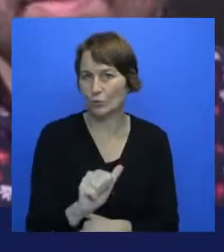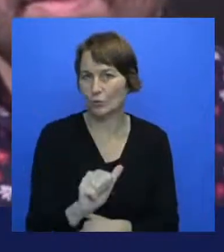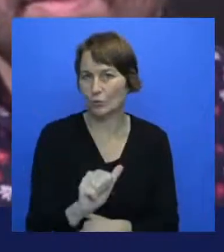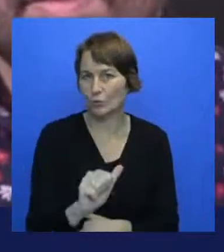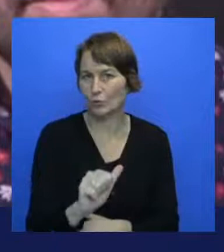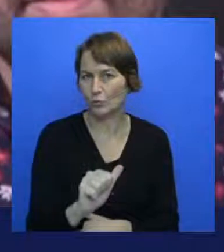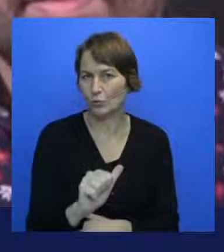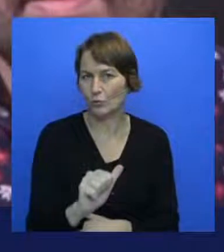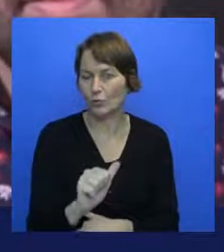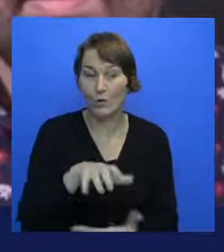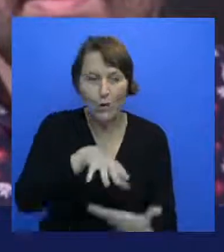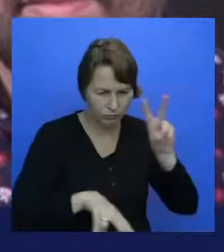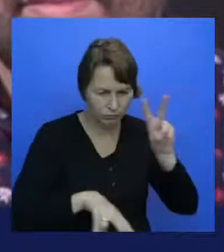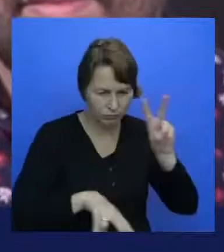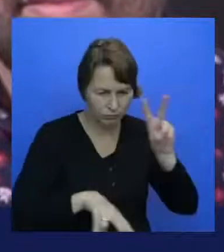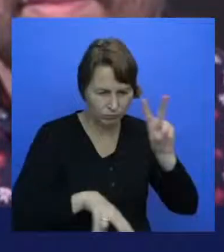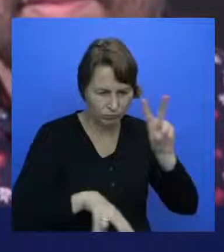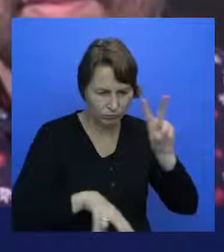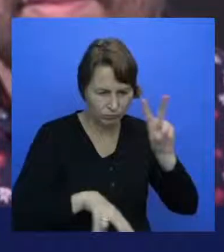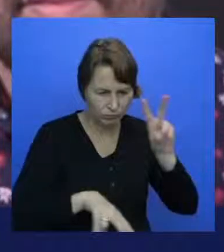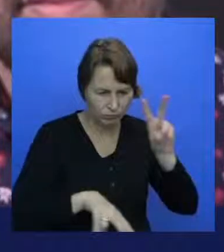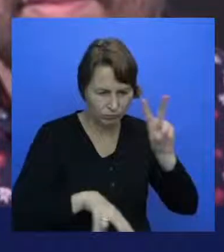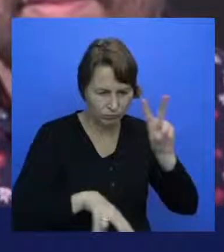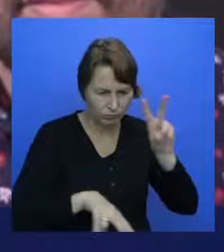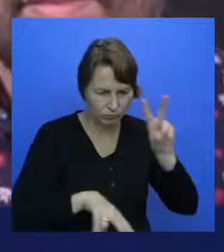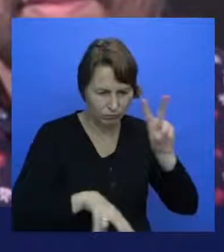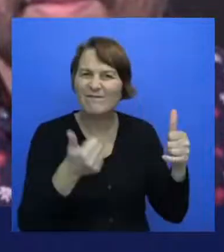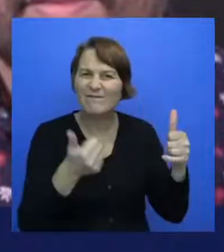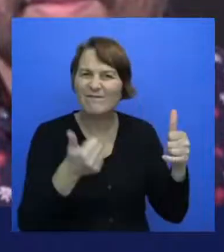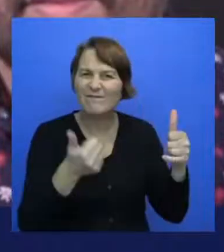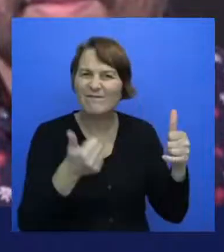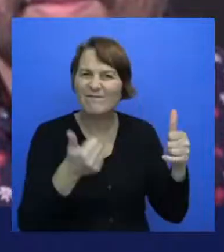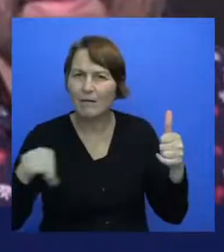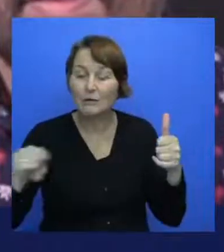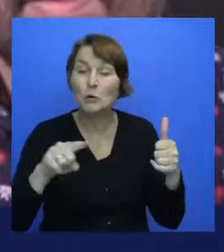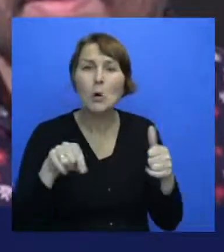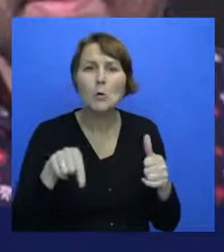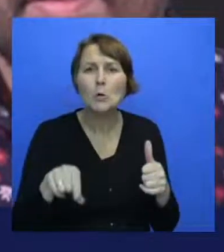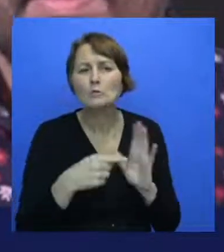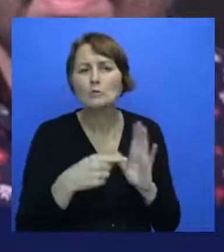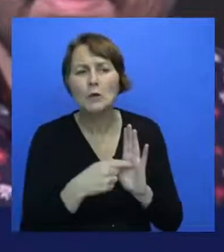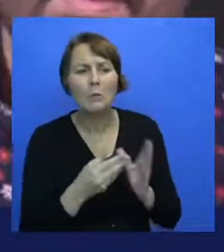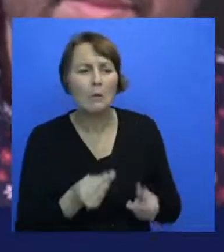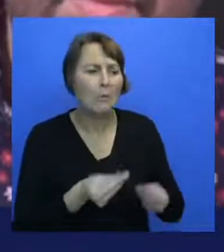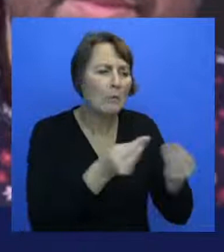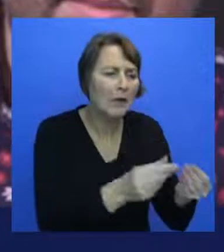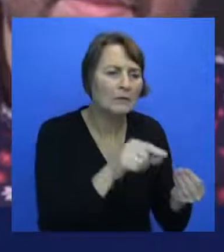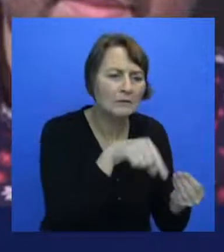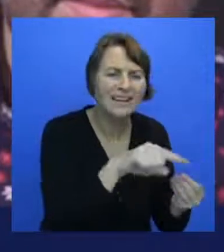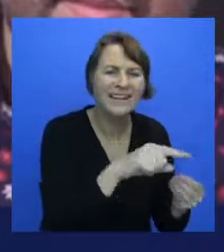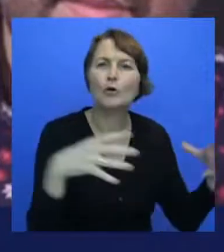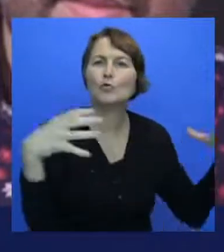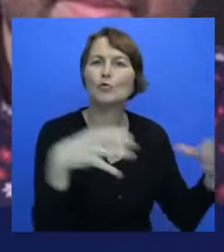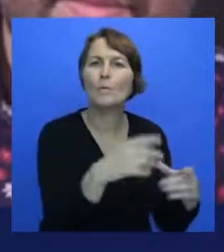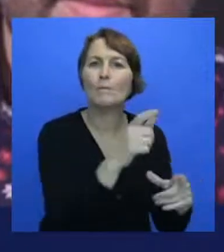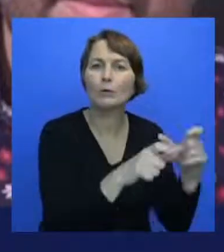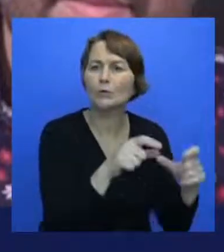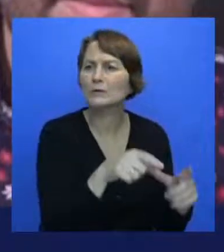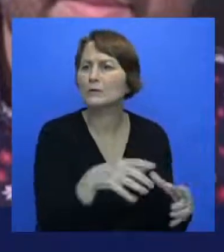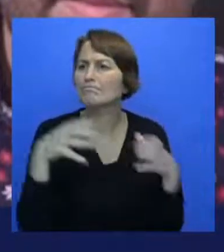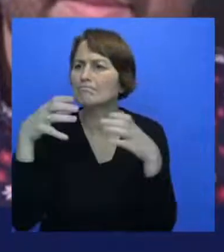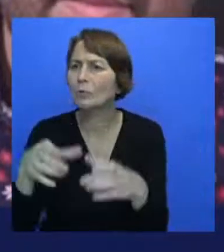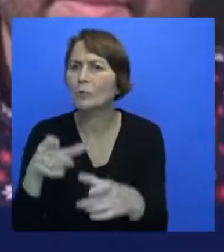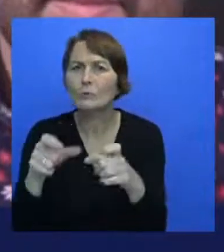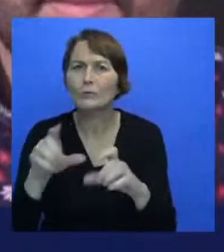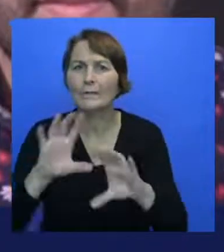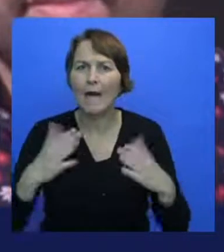really see going to work in the different environments across different categories of users. And so, you know, this is something